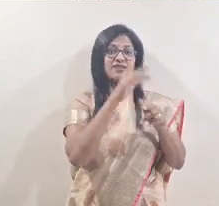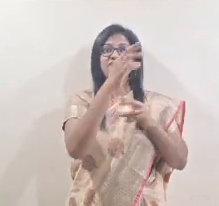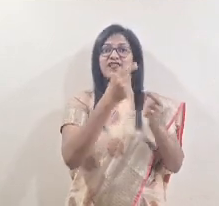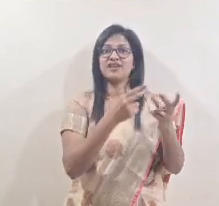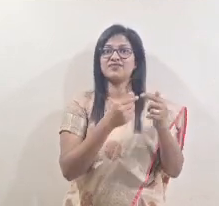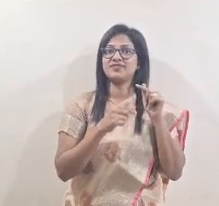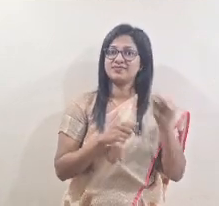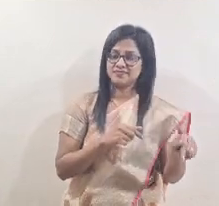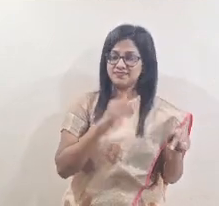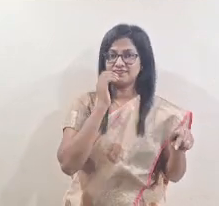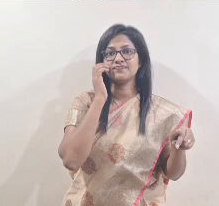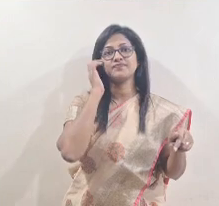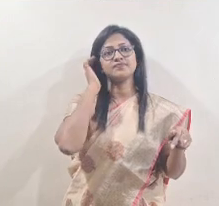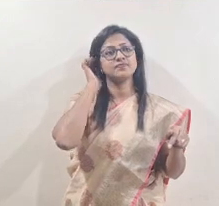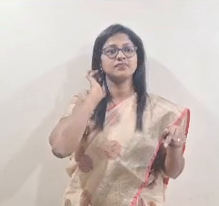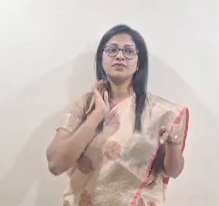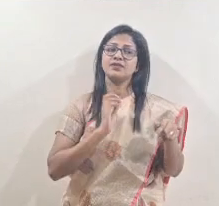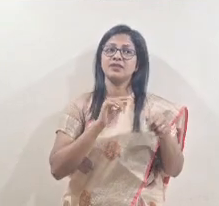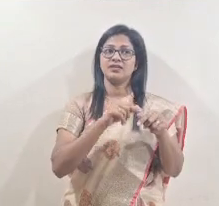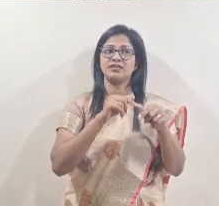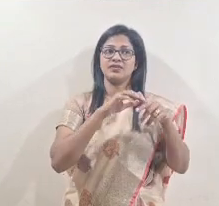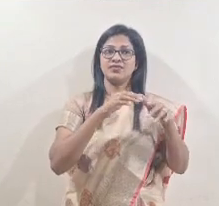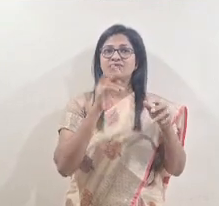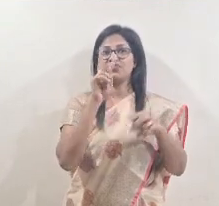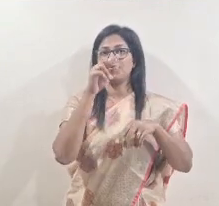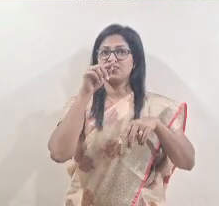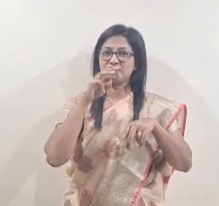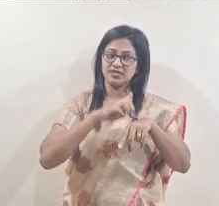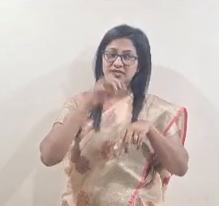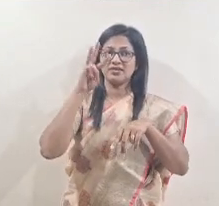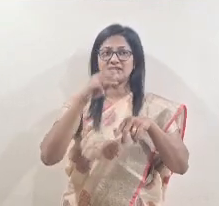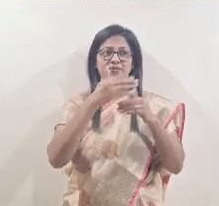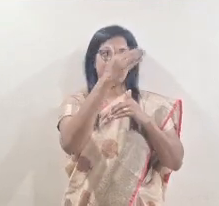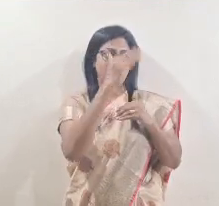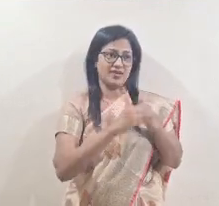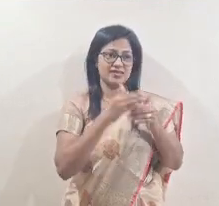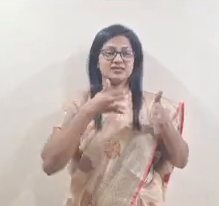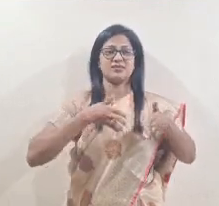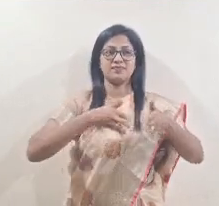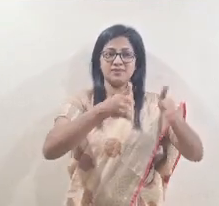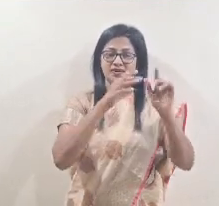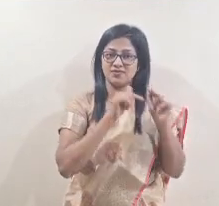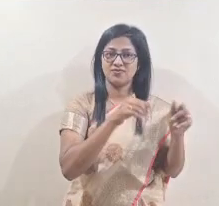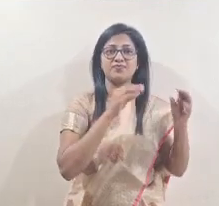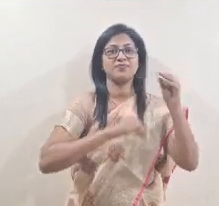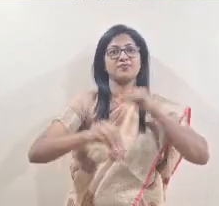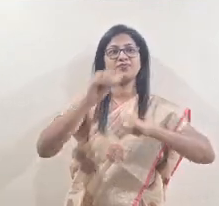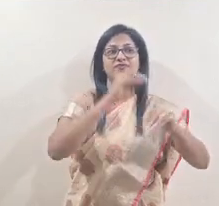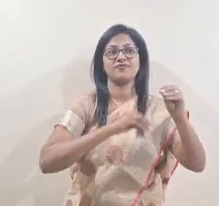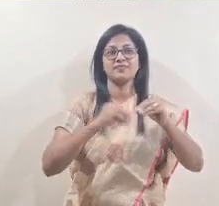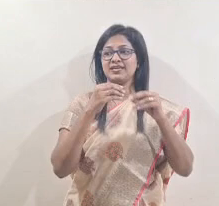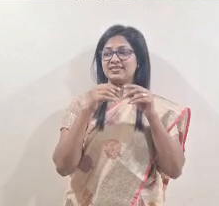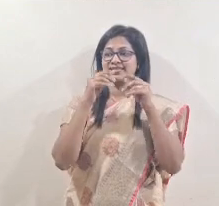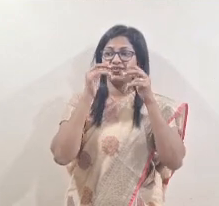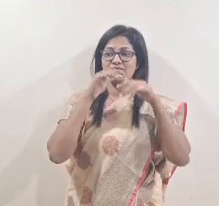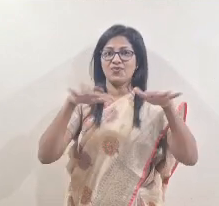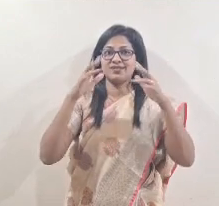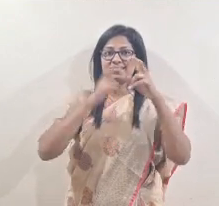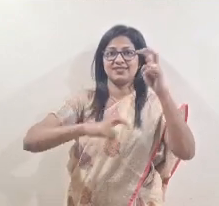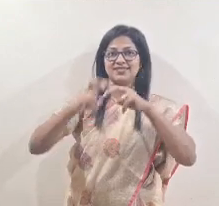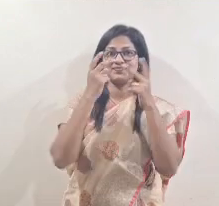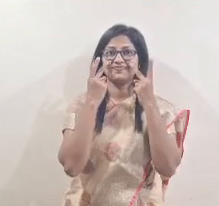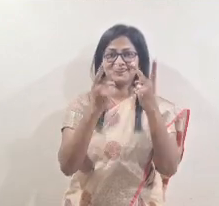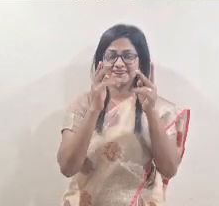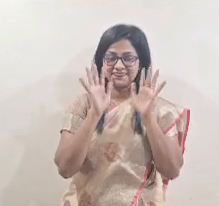in in water. 2 to 3 times lesser than by road movement is what we see in water transport.